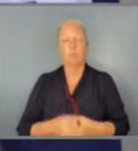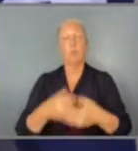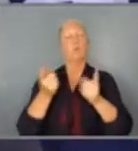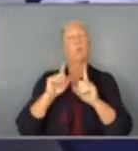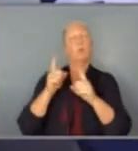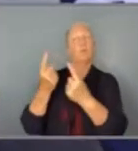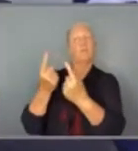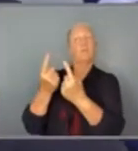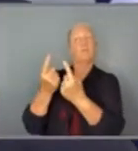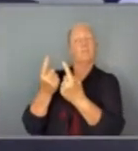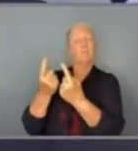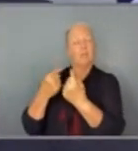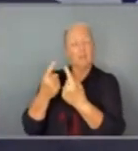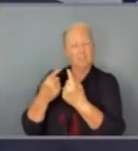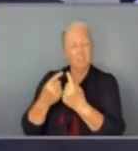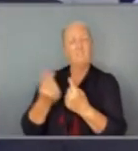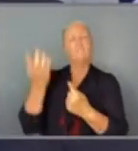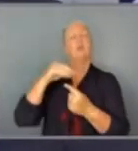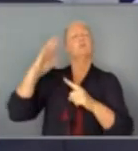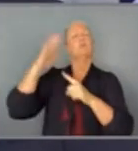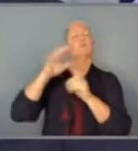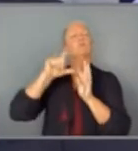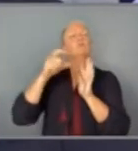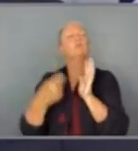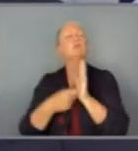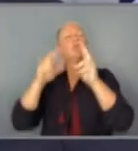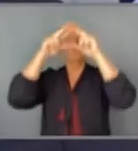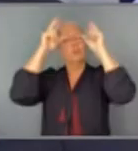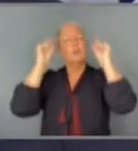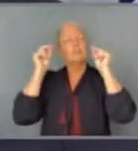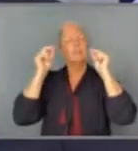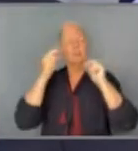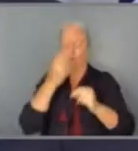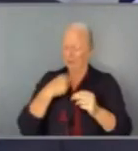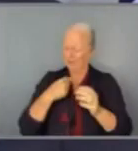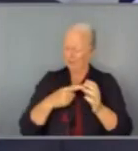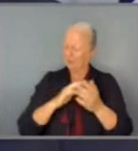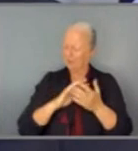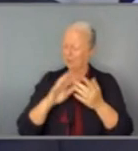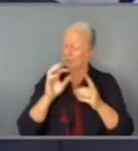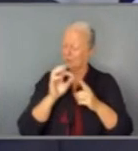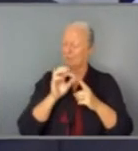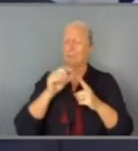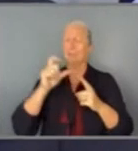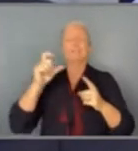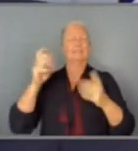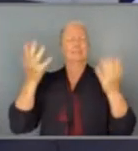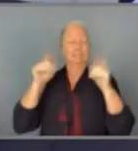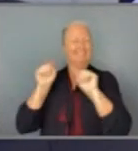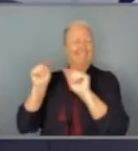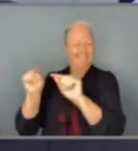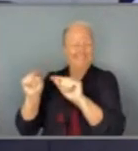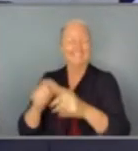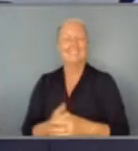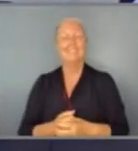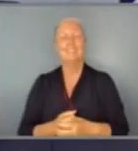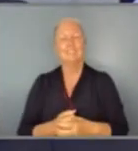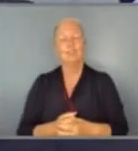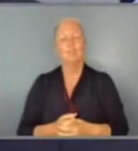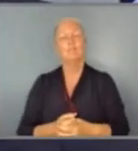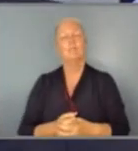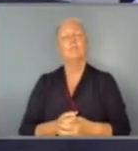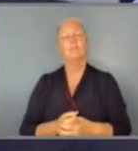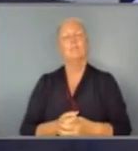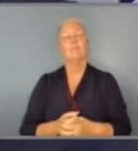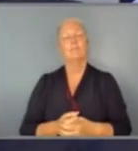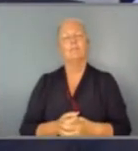the AHPPC, sorry, I always get that wrong, that was distributed on the 17th